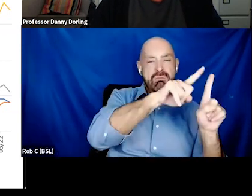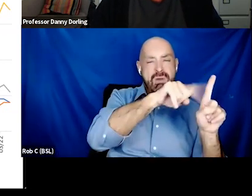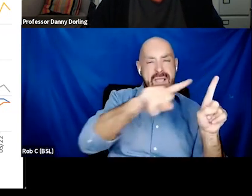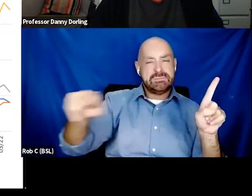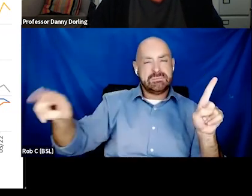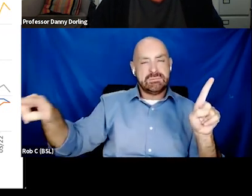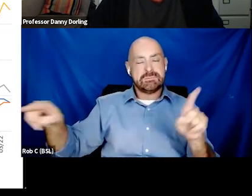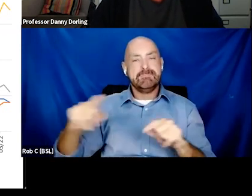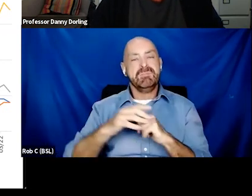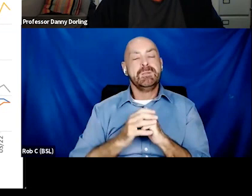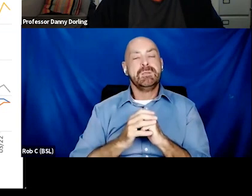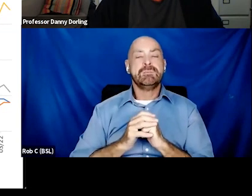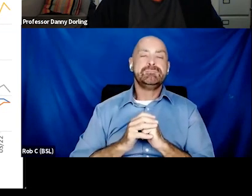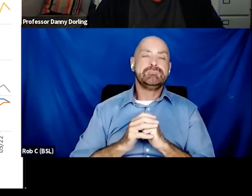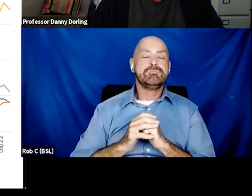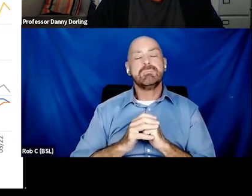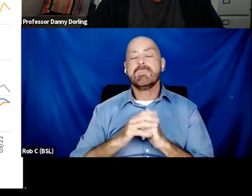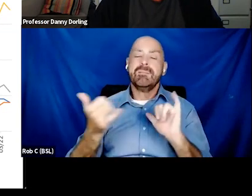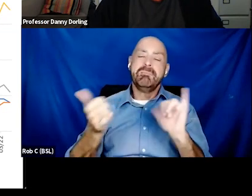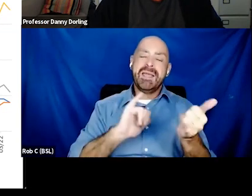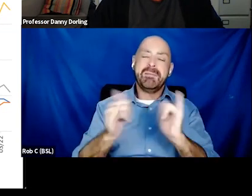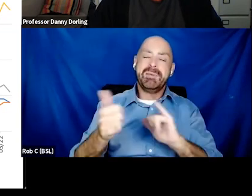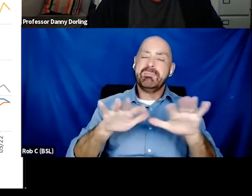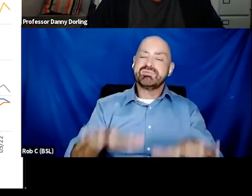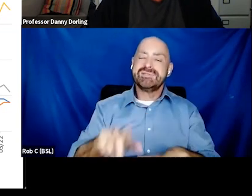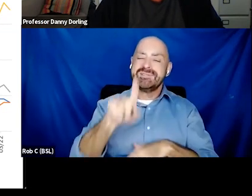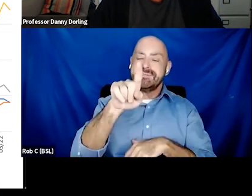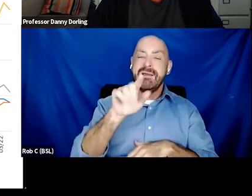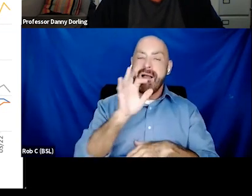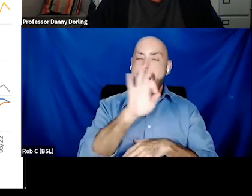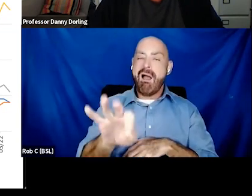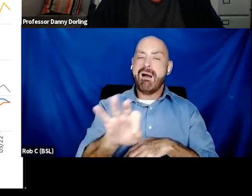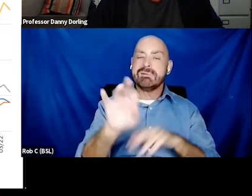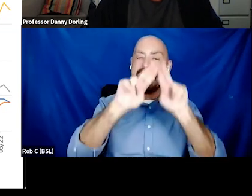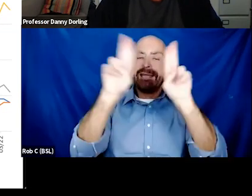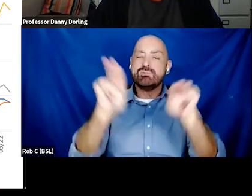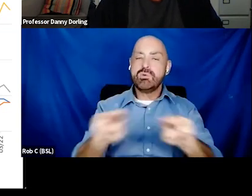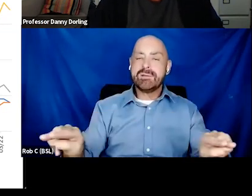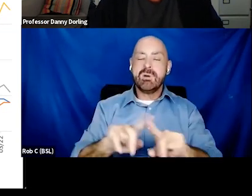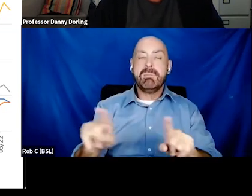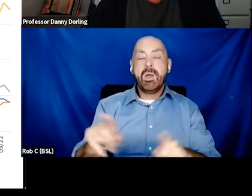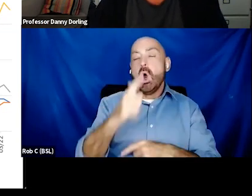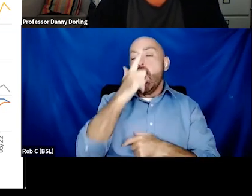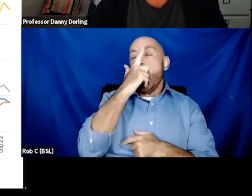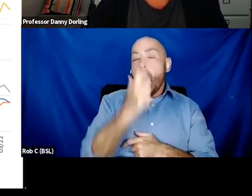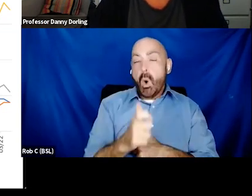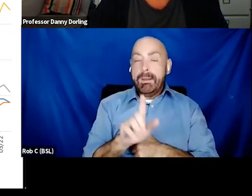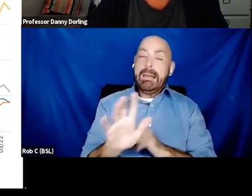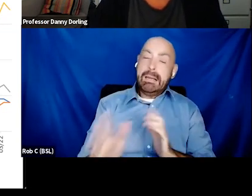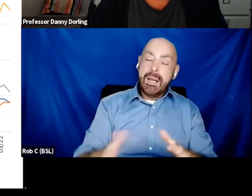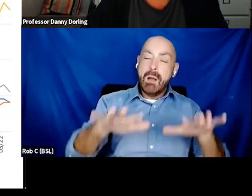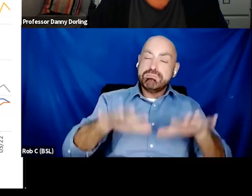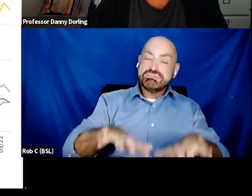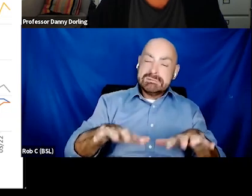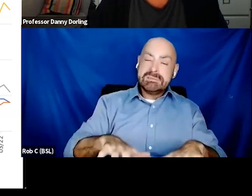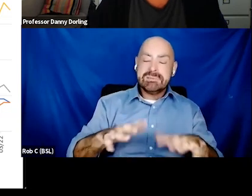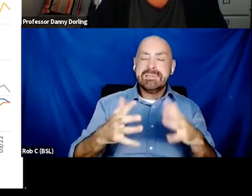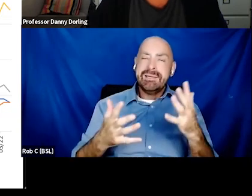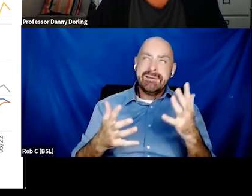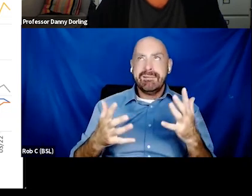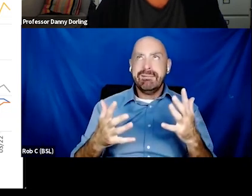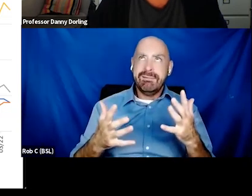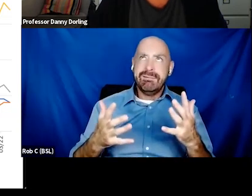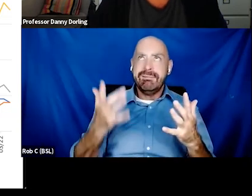It may be a British thing. These questions are asked internationally, so it will be interesting to see whether there's still a slightly ridiculous stiff upper